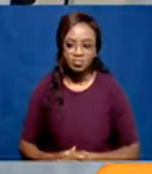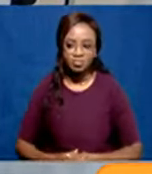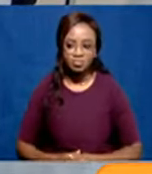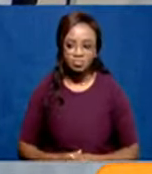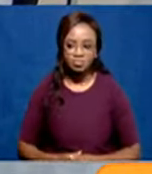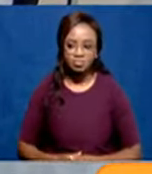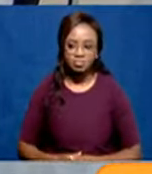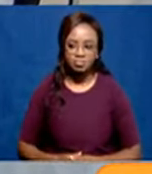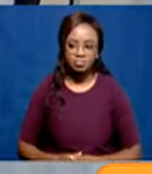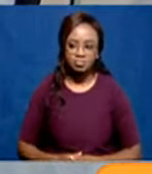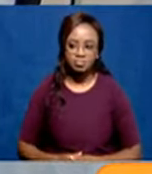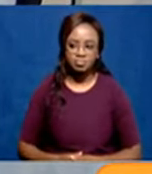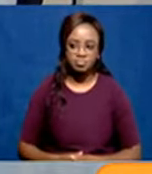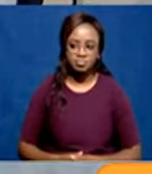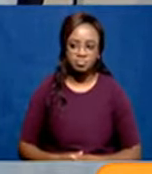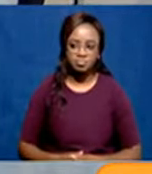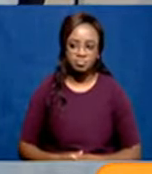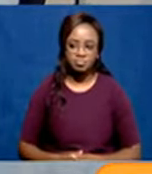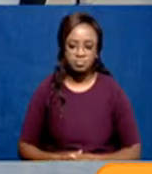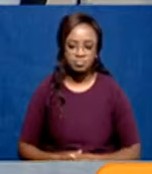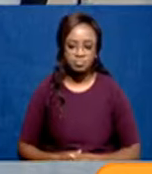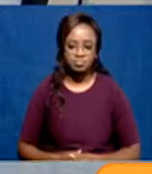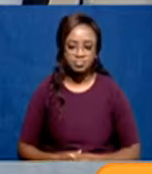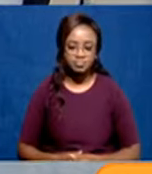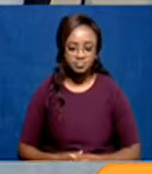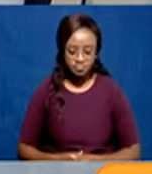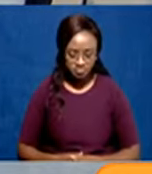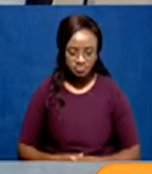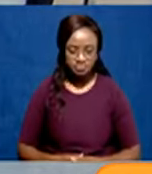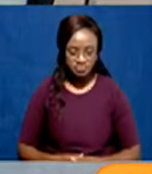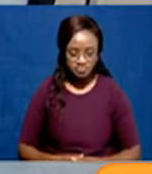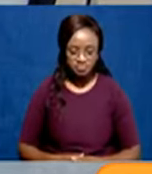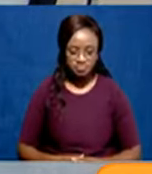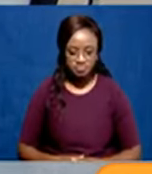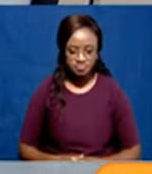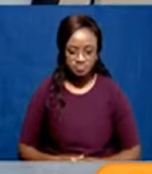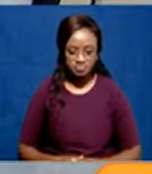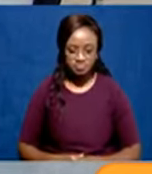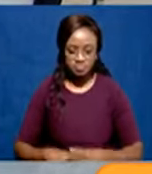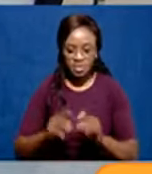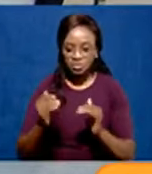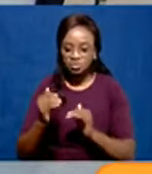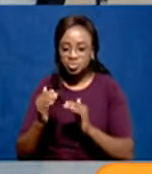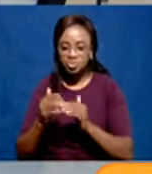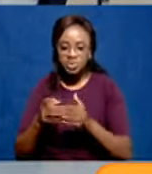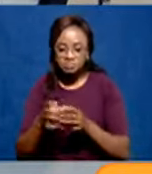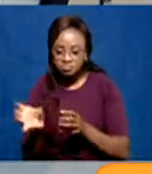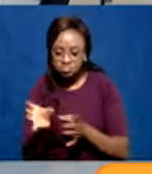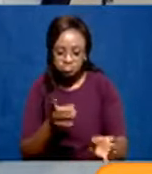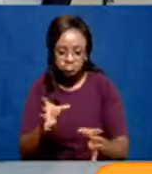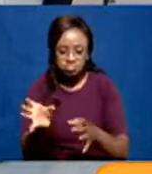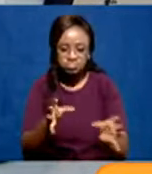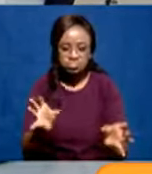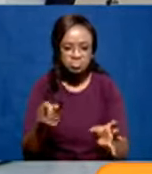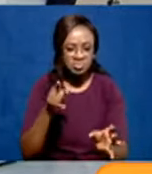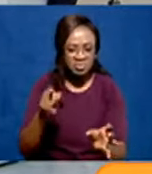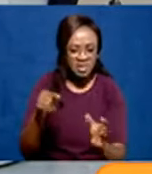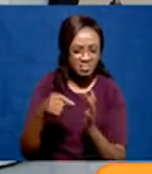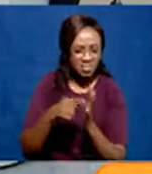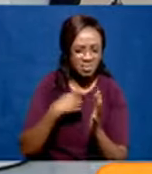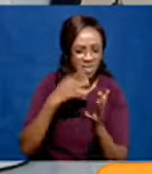Extreme speculation. Starting with the aspect of the fragmentation. Yeah. She lost me a little bit